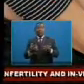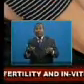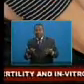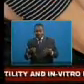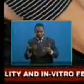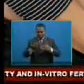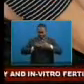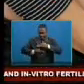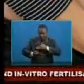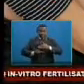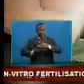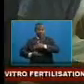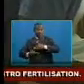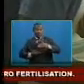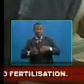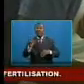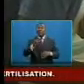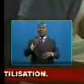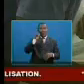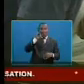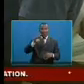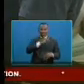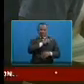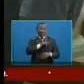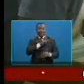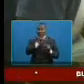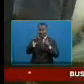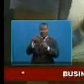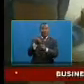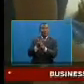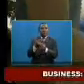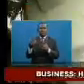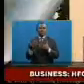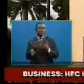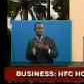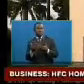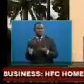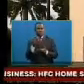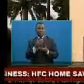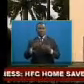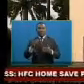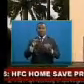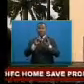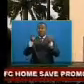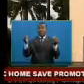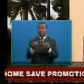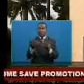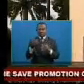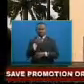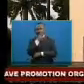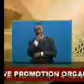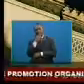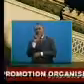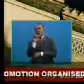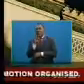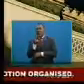womb, seek help from this and other such hospitals. However, some religious bodies still consider IVF